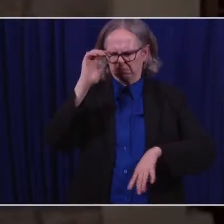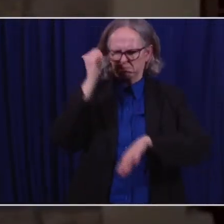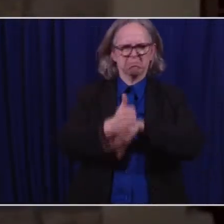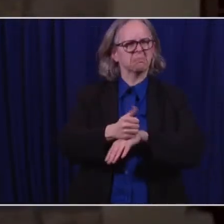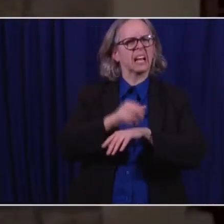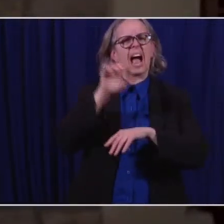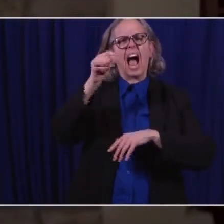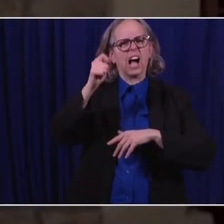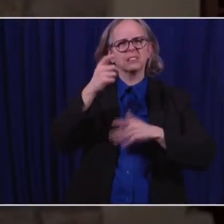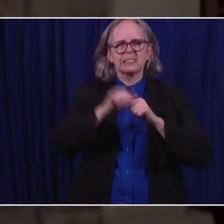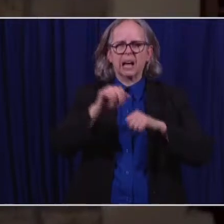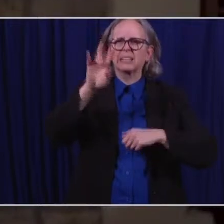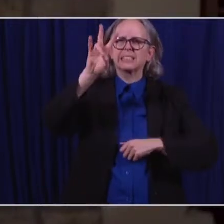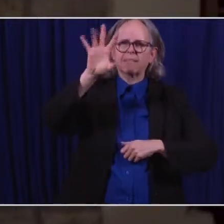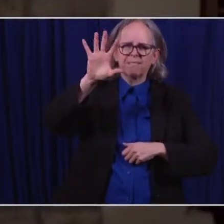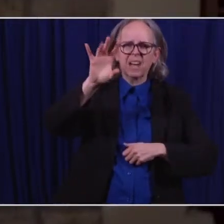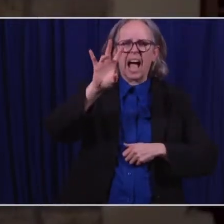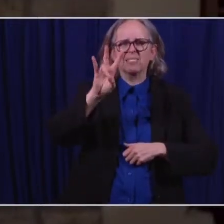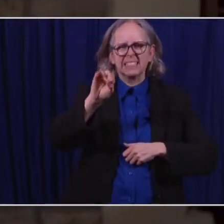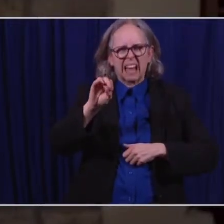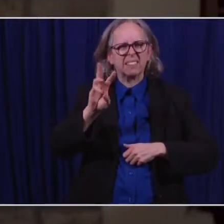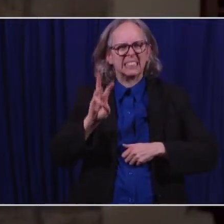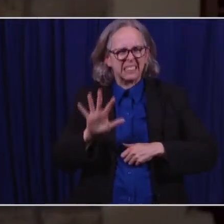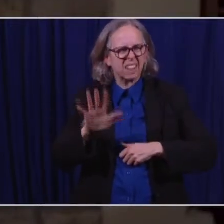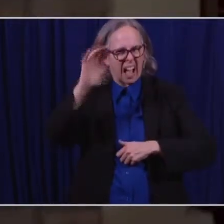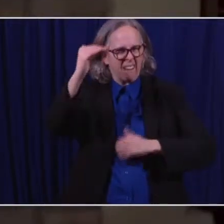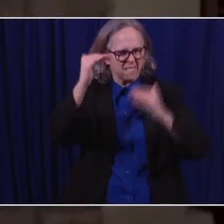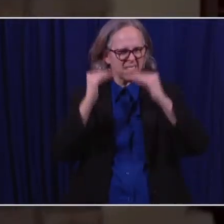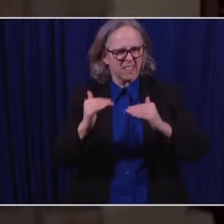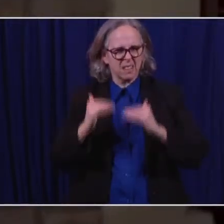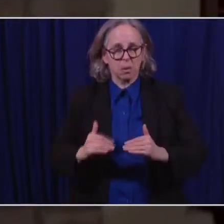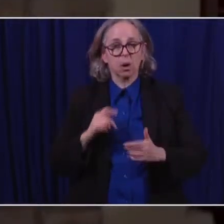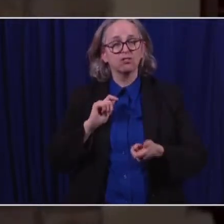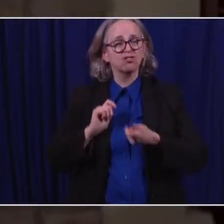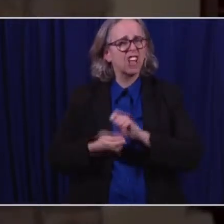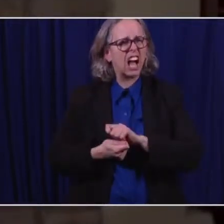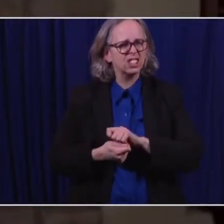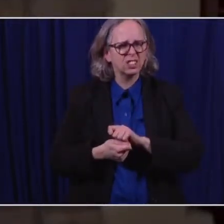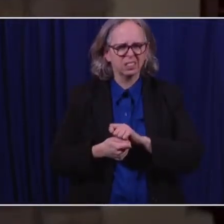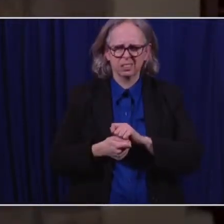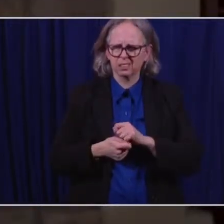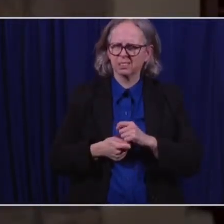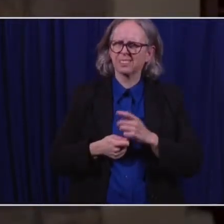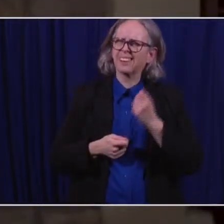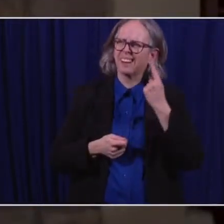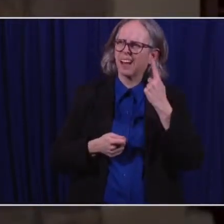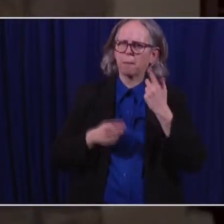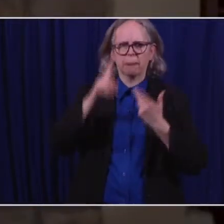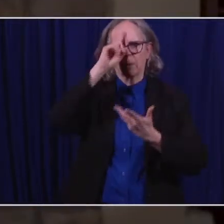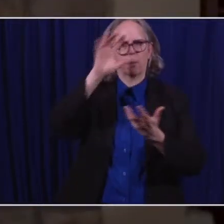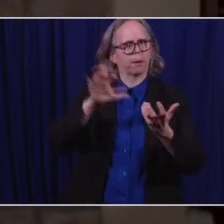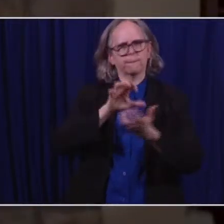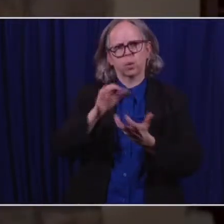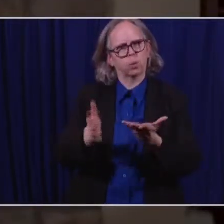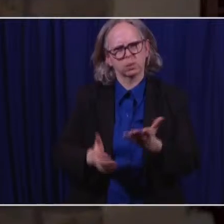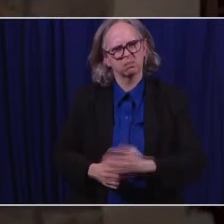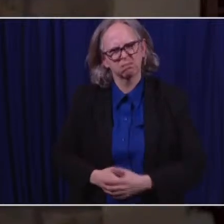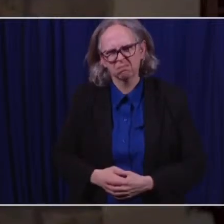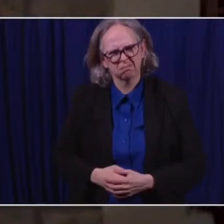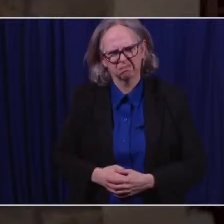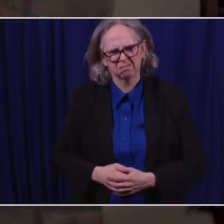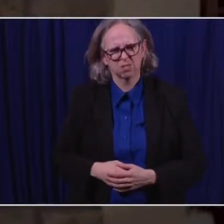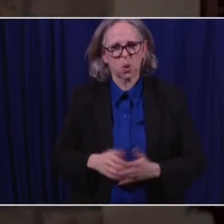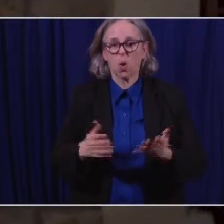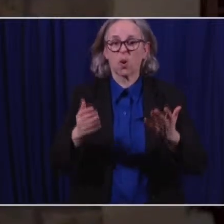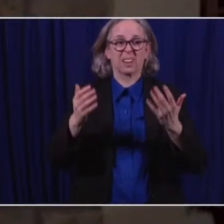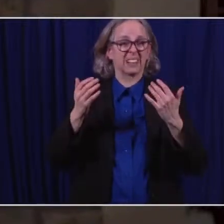If you change the sequence, people are going to get more confused. And they told me, we're already having people who are 65 calling and